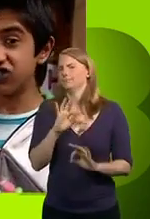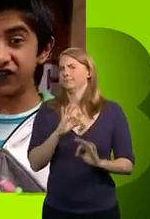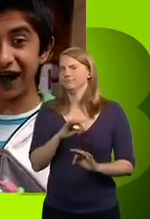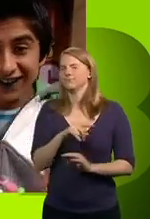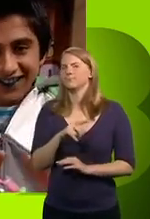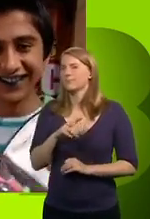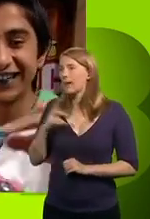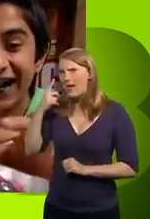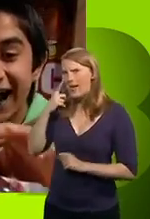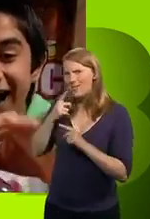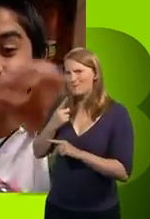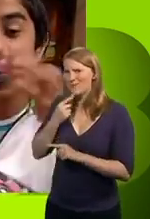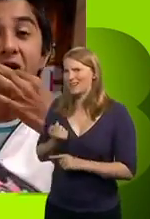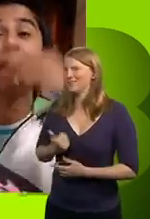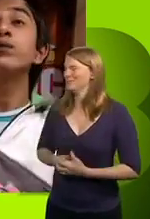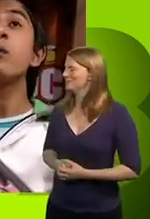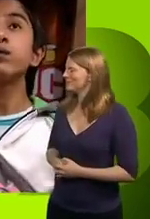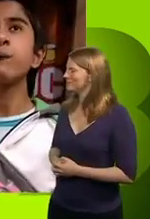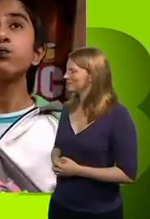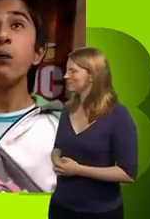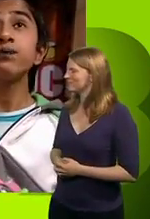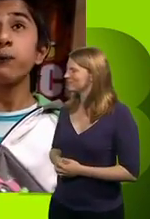Let's try a cheeky red.